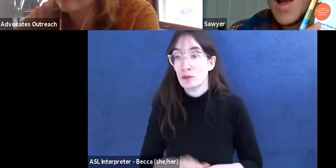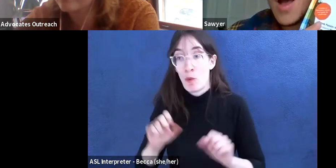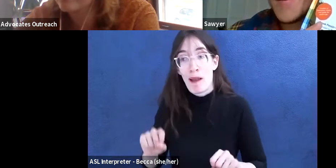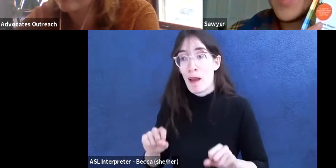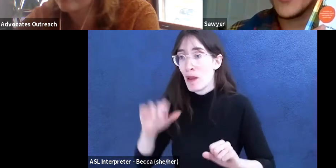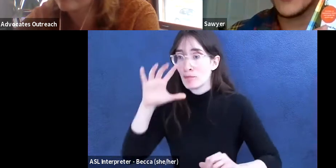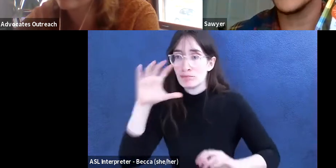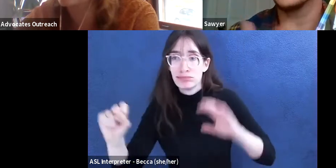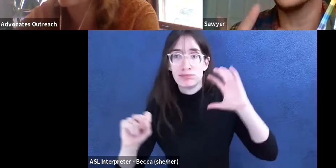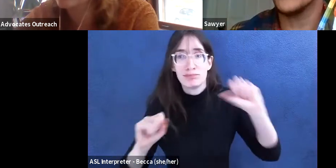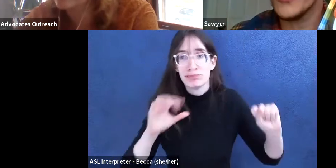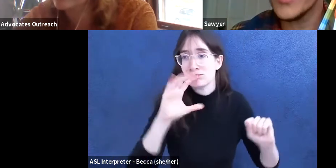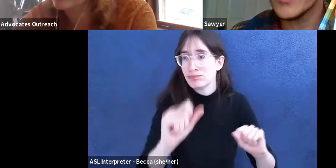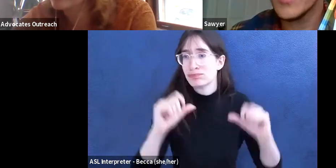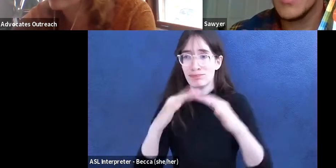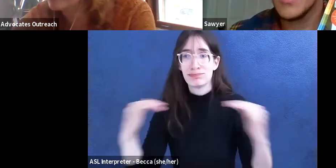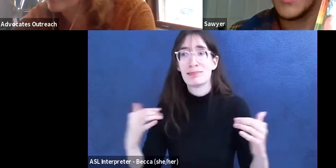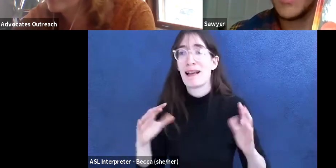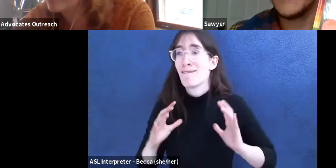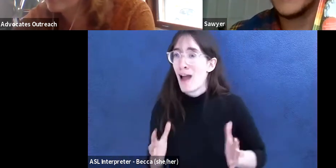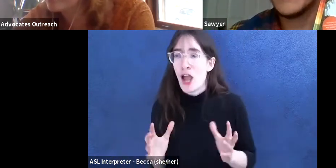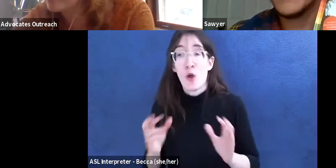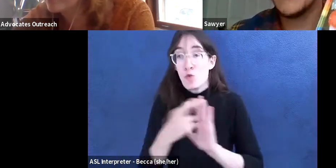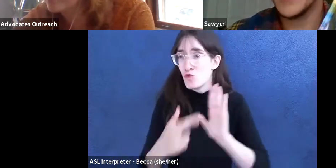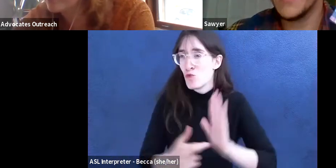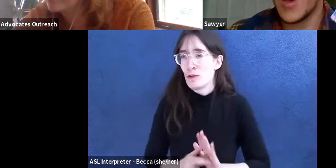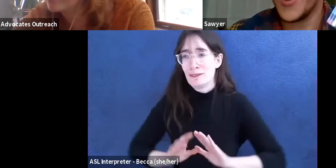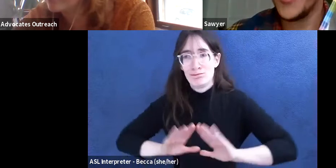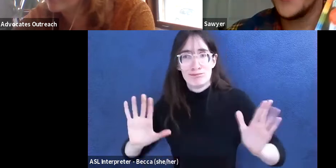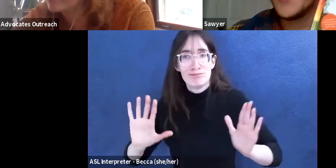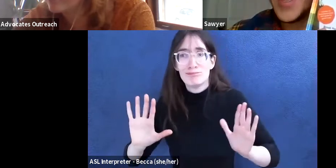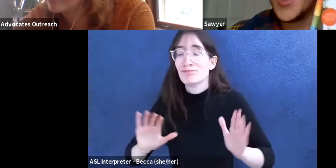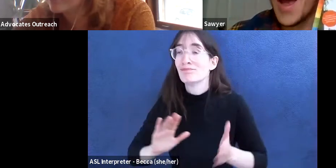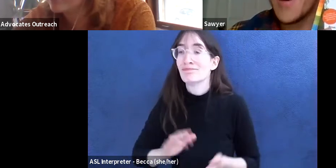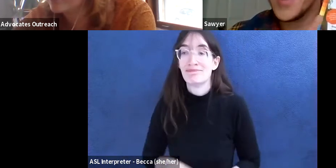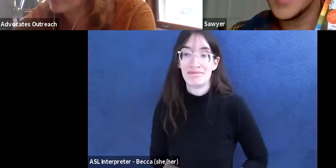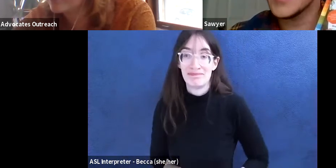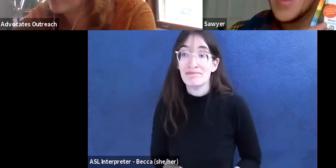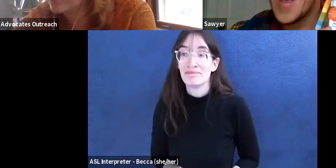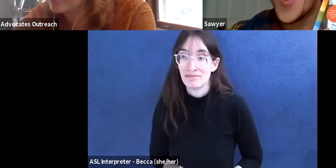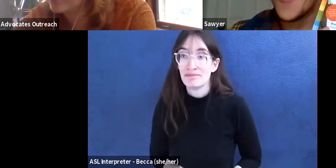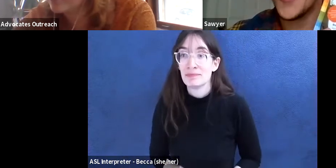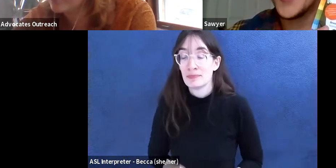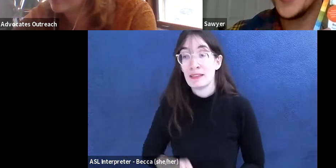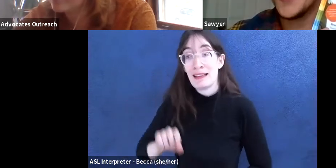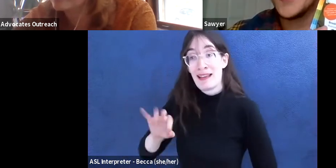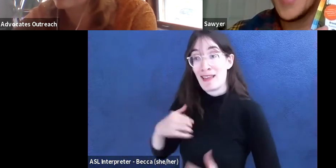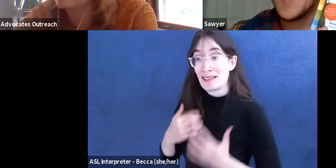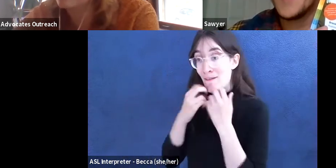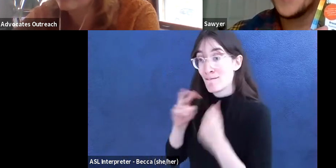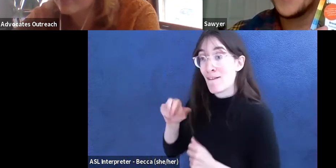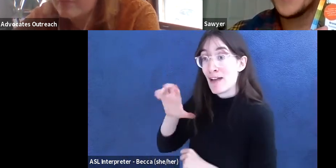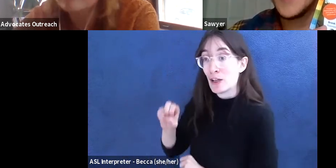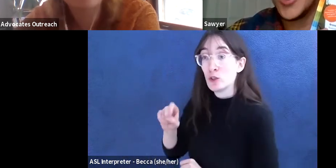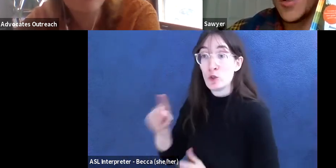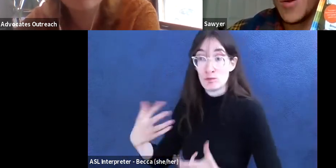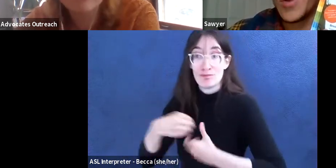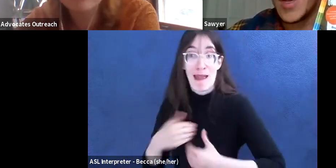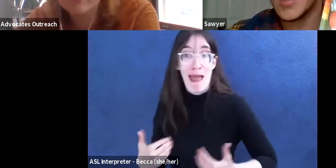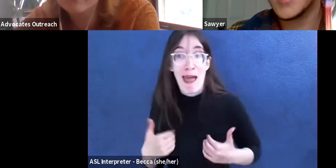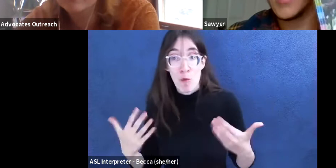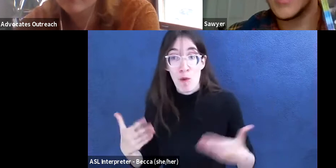identity and just like preferences, and like it gives this whole page where there's a shelf with all